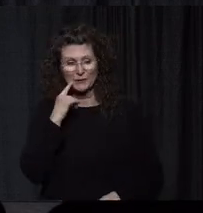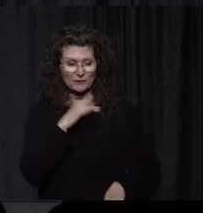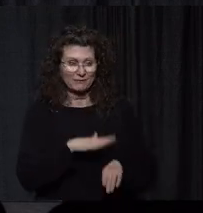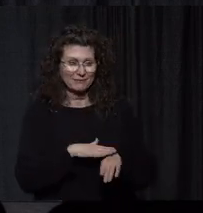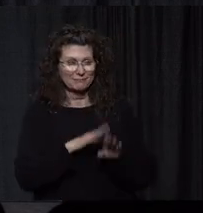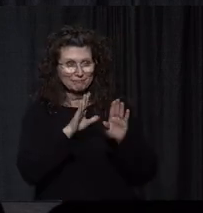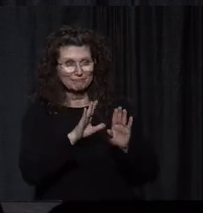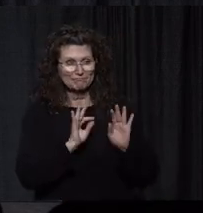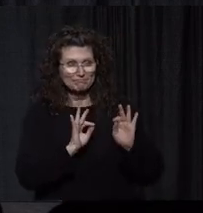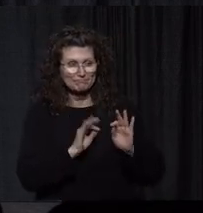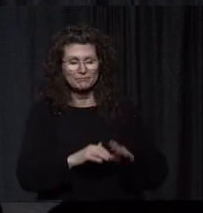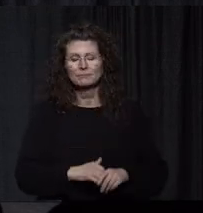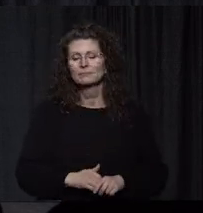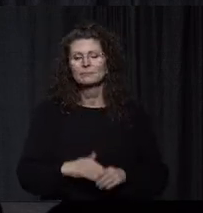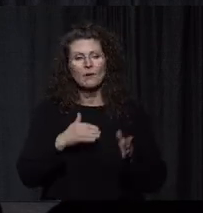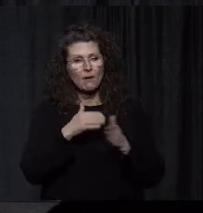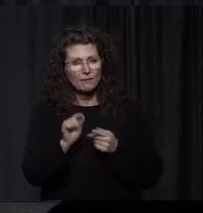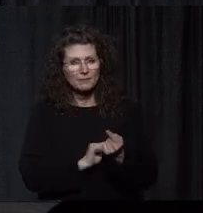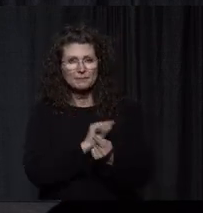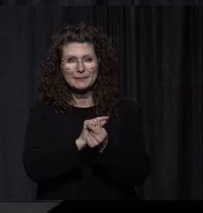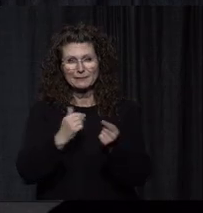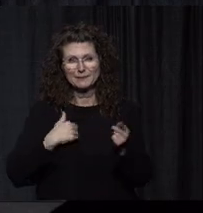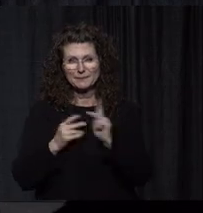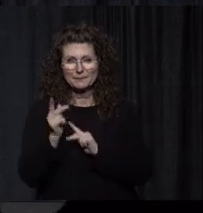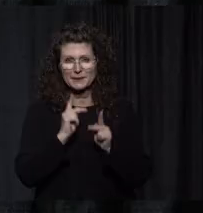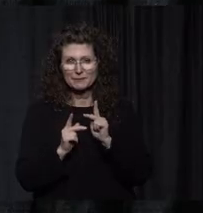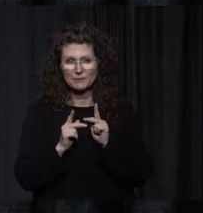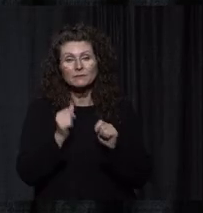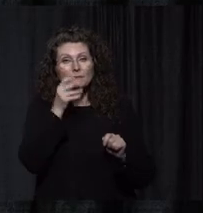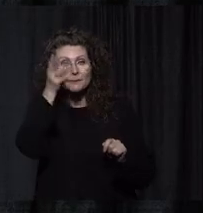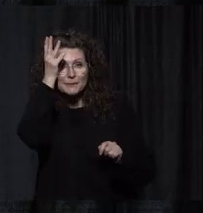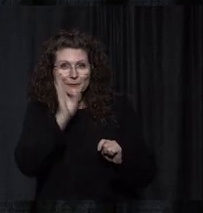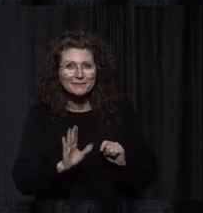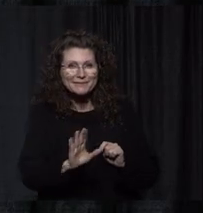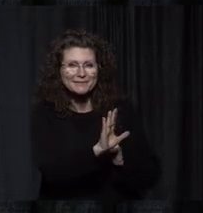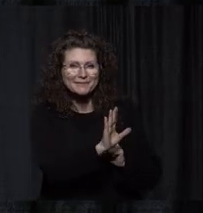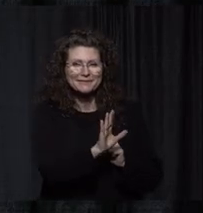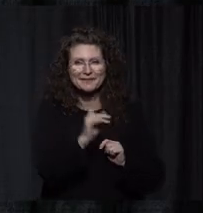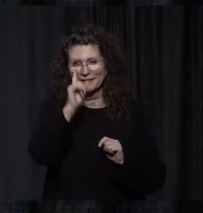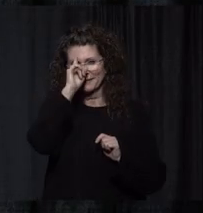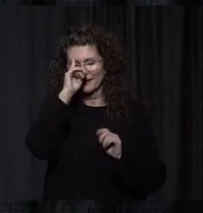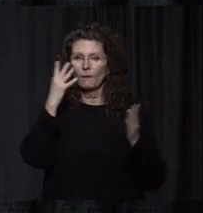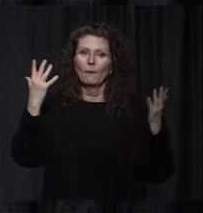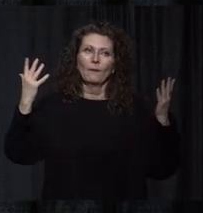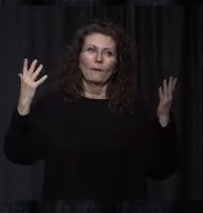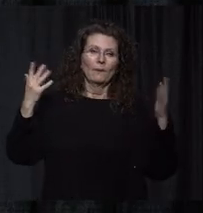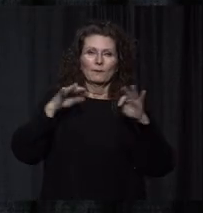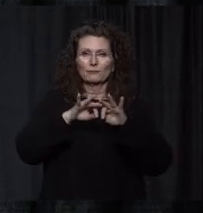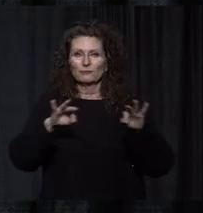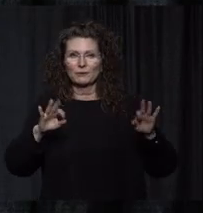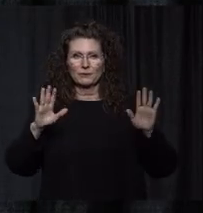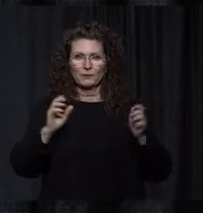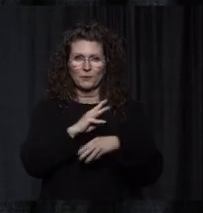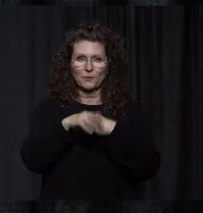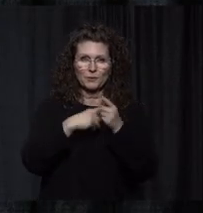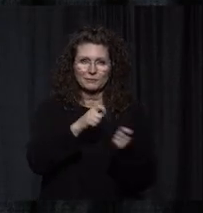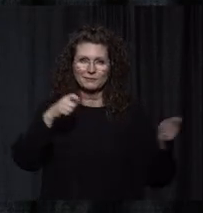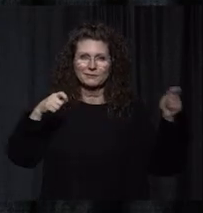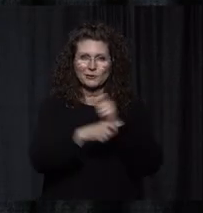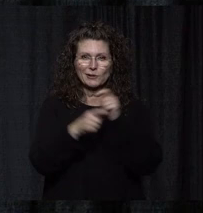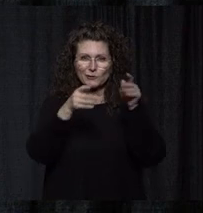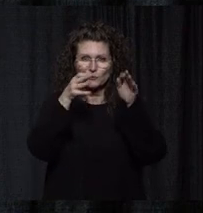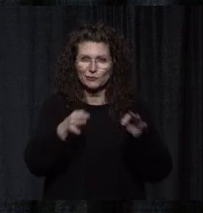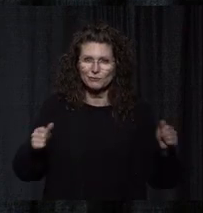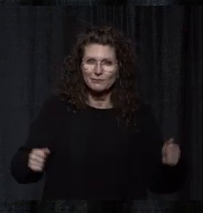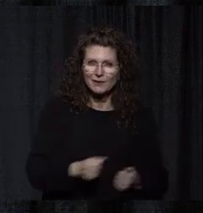meet young people and as well as parents who think this is the moment that will change and determine everything.